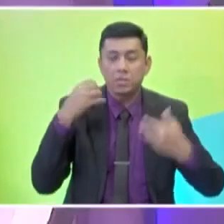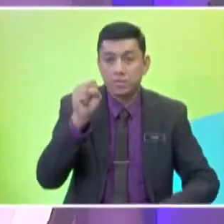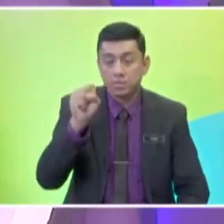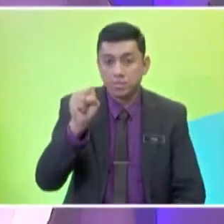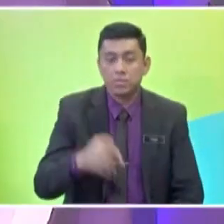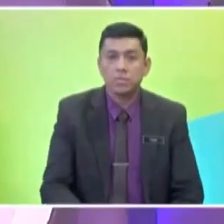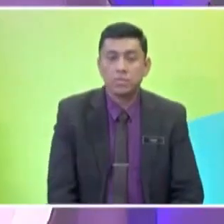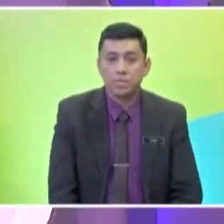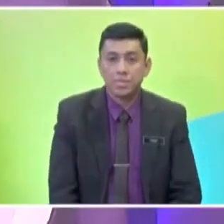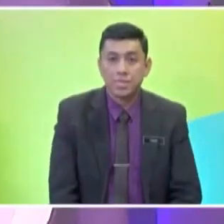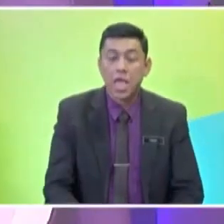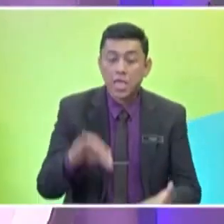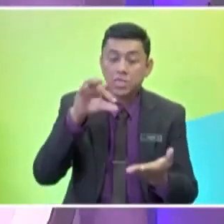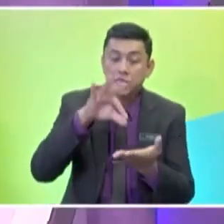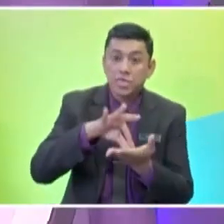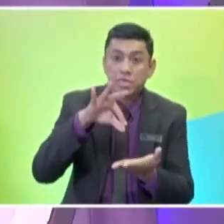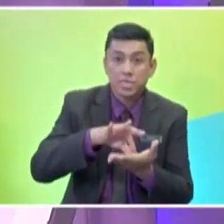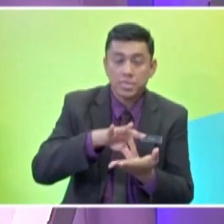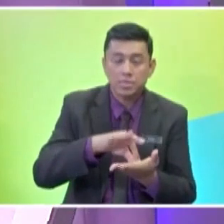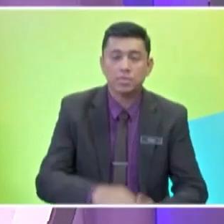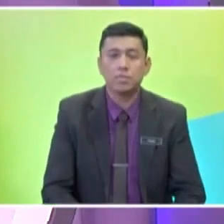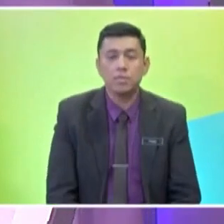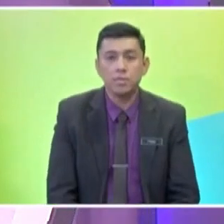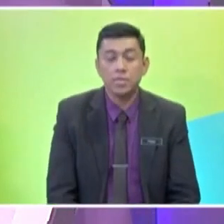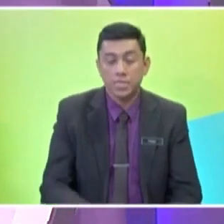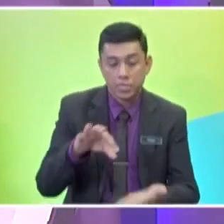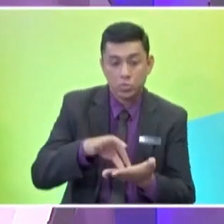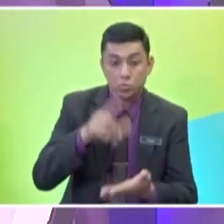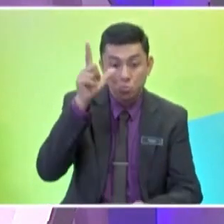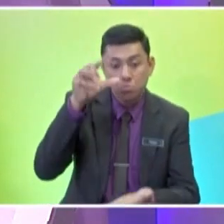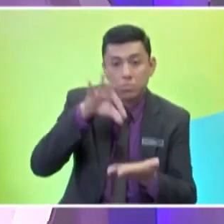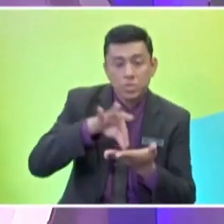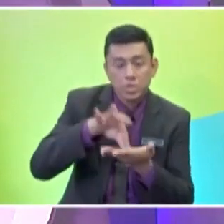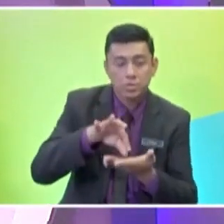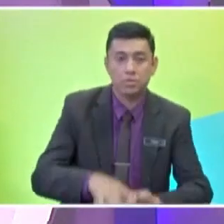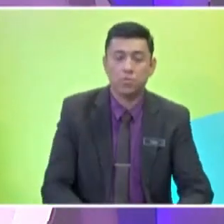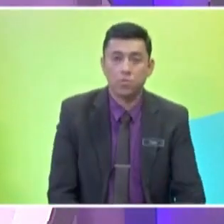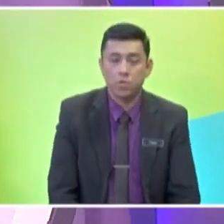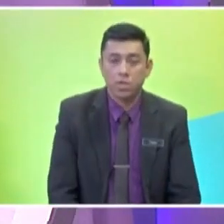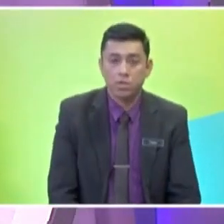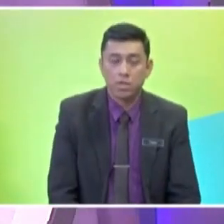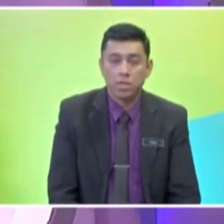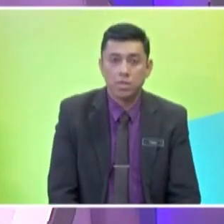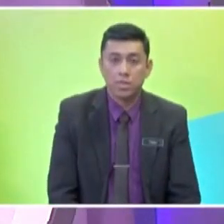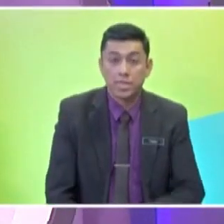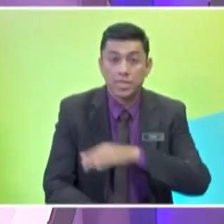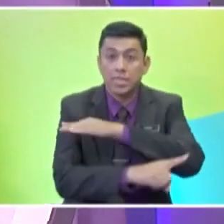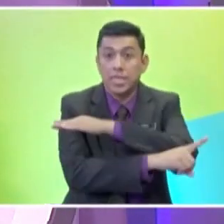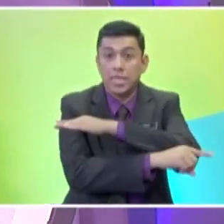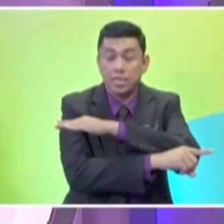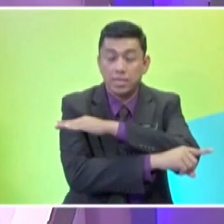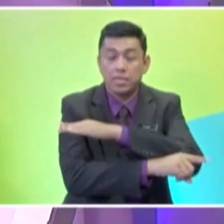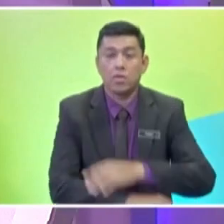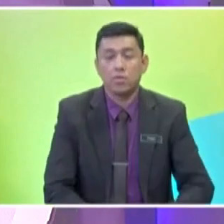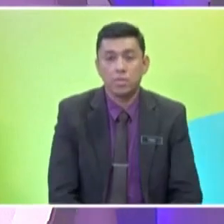a chicken. A chicken. Okay, let's look at the chicken. Okay, a chicken also has tail. Mm-hmm. Okay, but